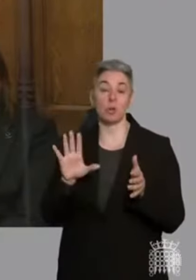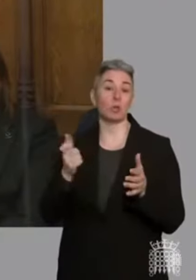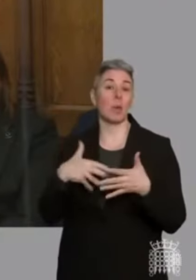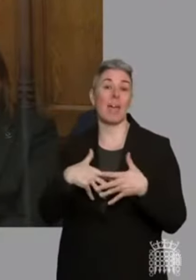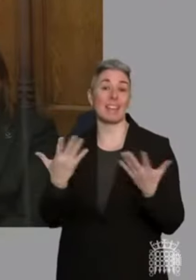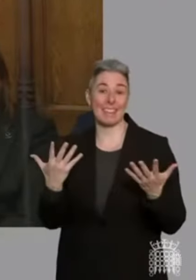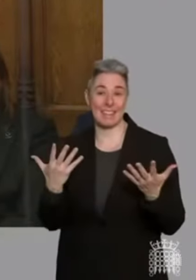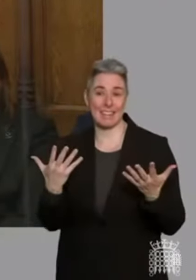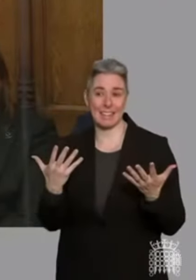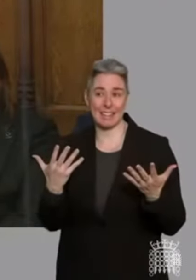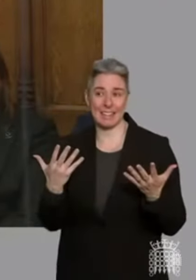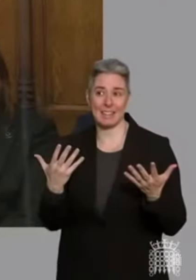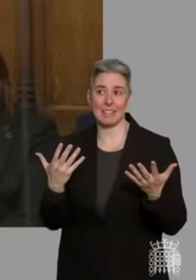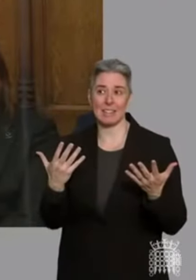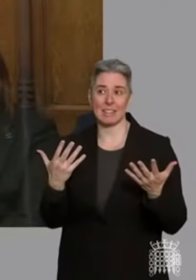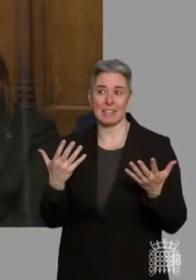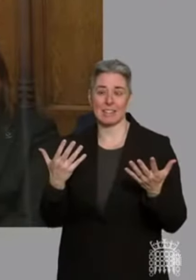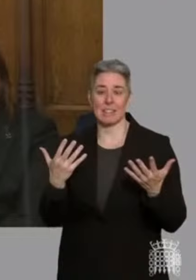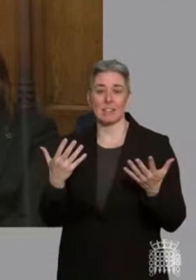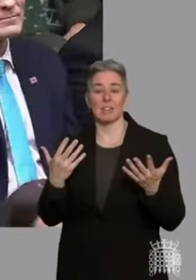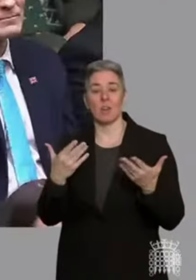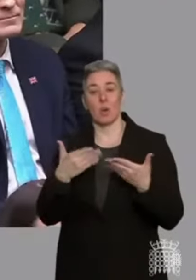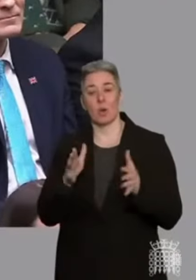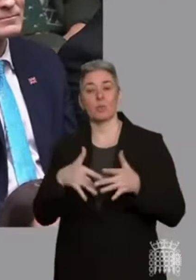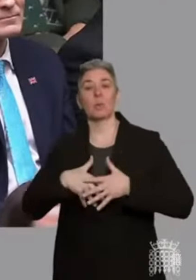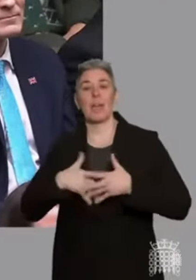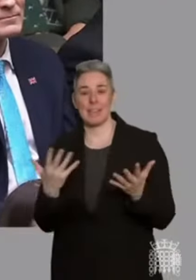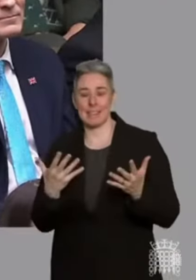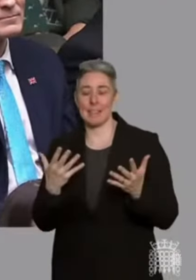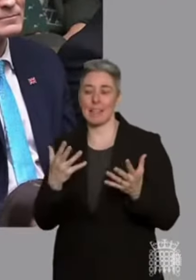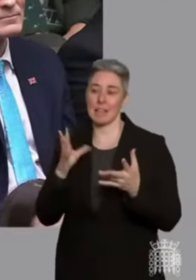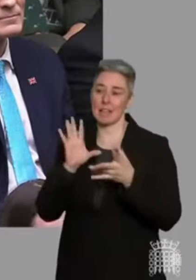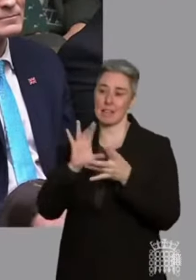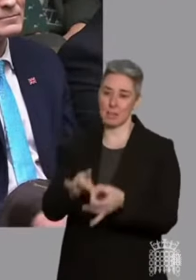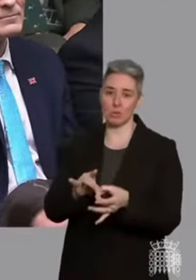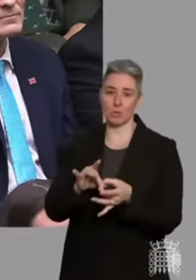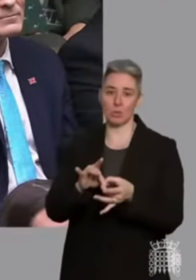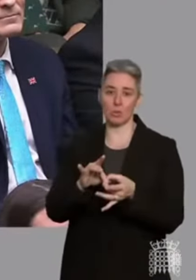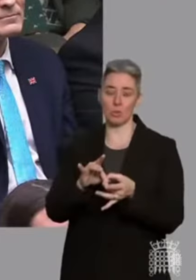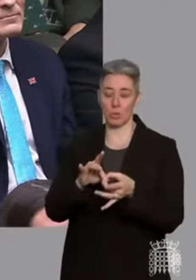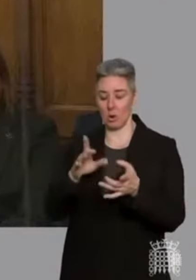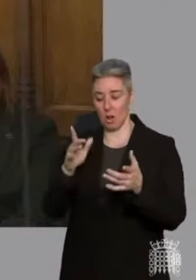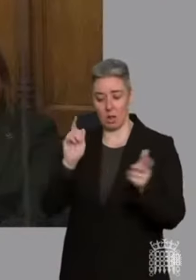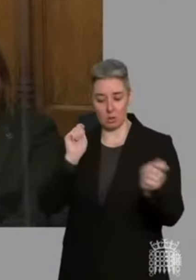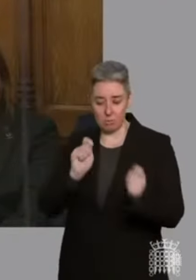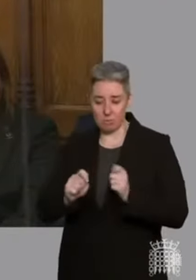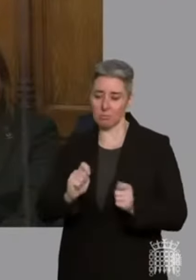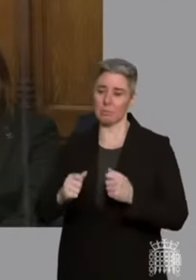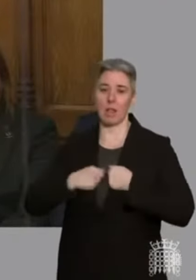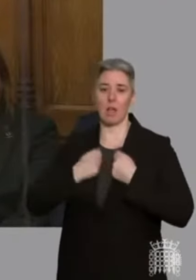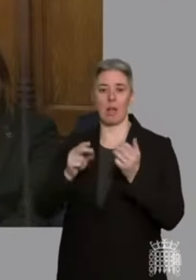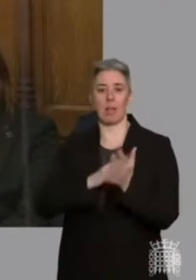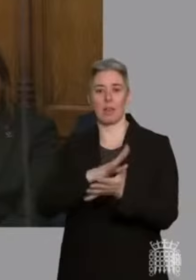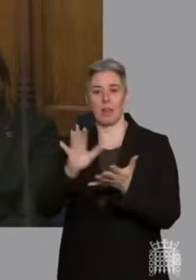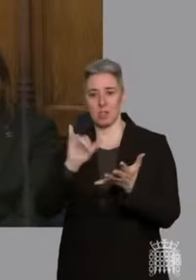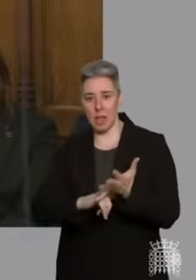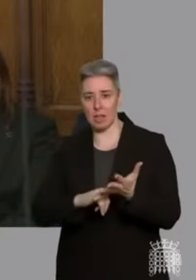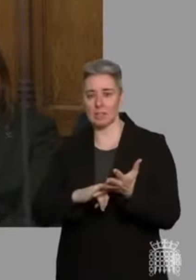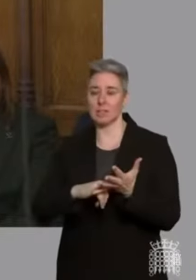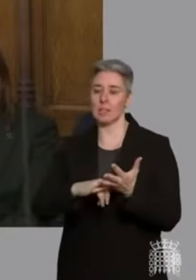when it comes to changing our NHS and open to an insurance-based system.